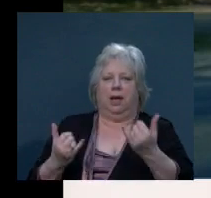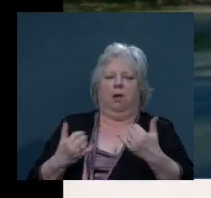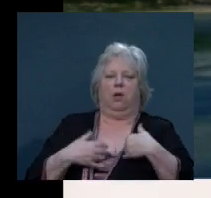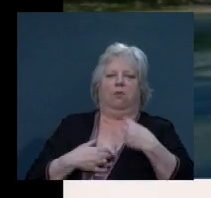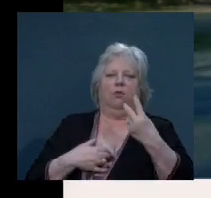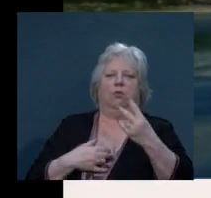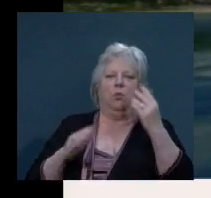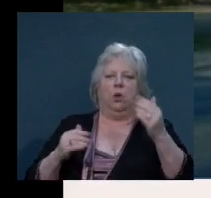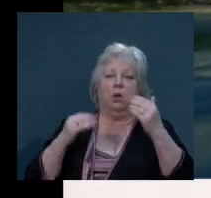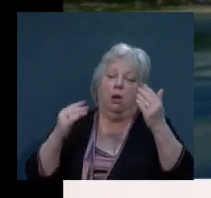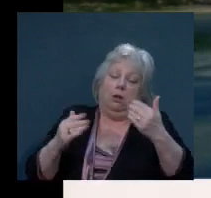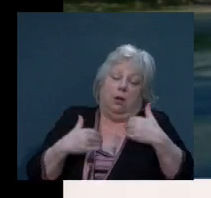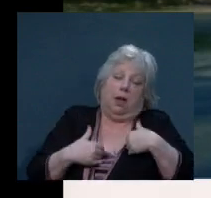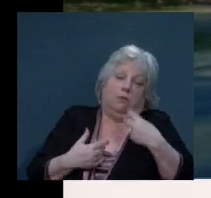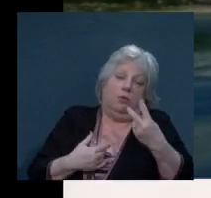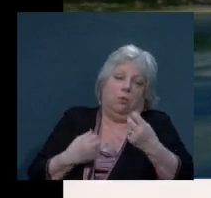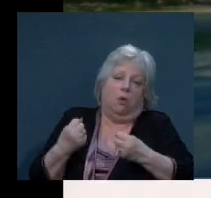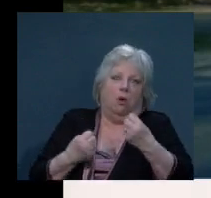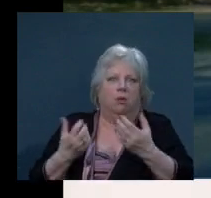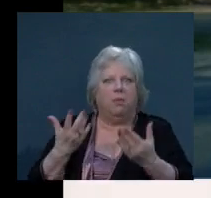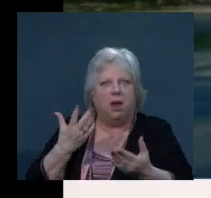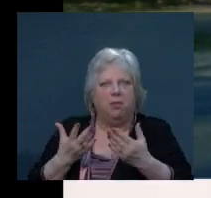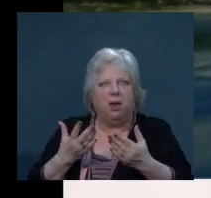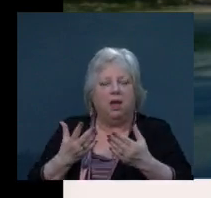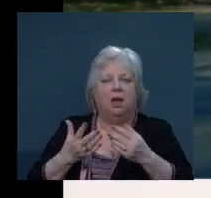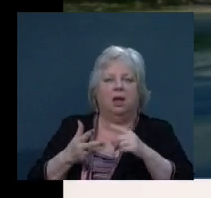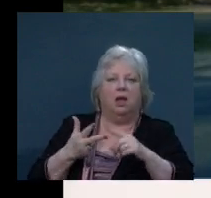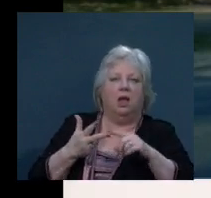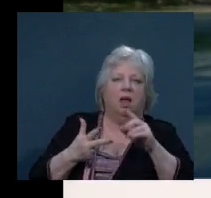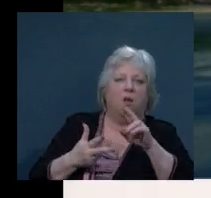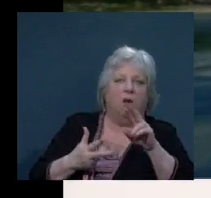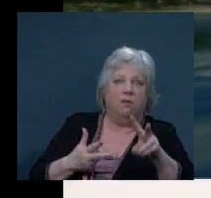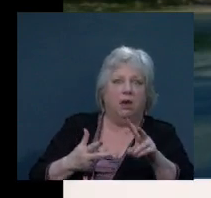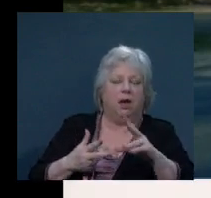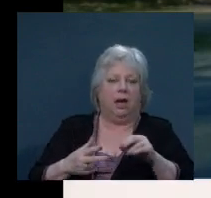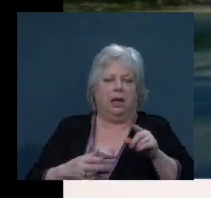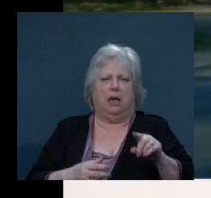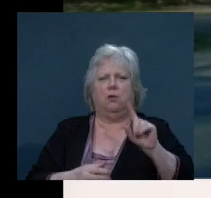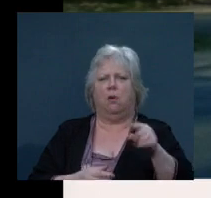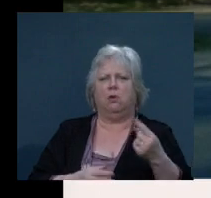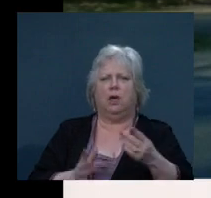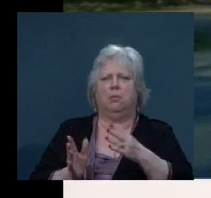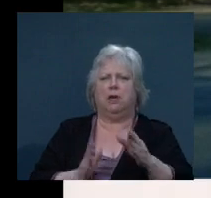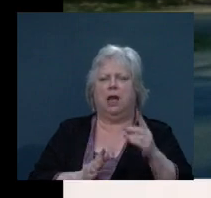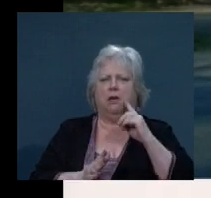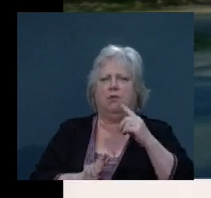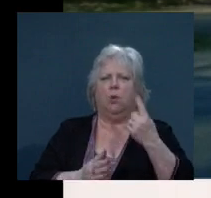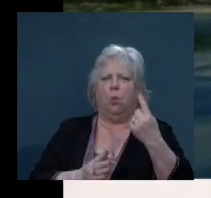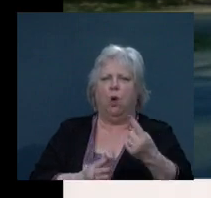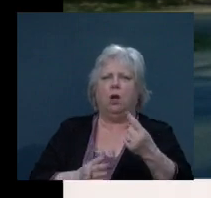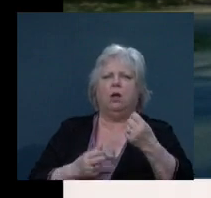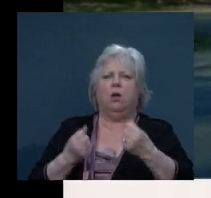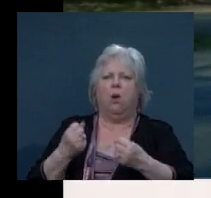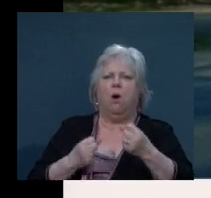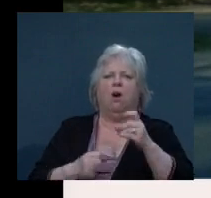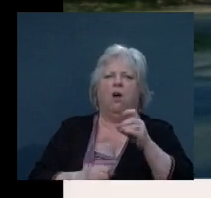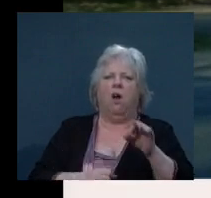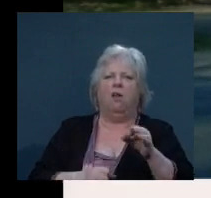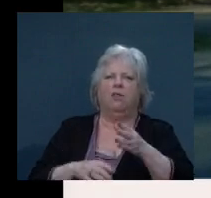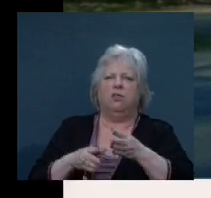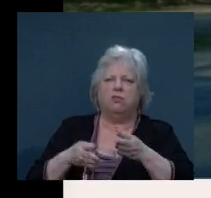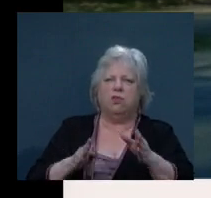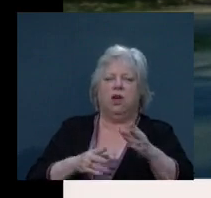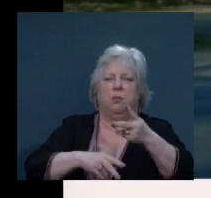2 cars. Maybe you got an RV there too, and he's only planning for 1 car off-street parking,